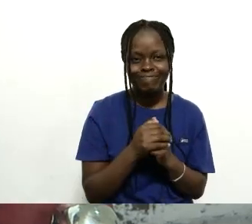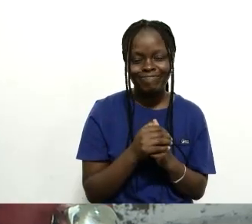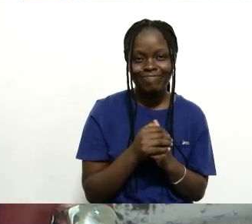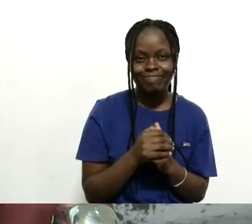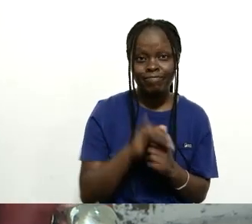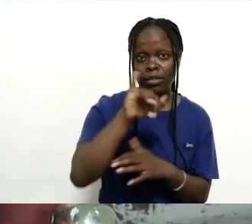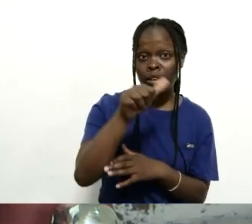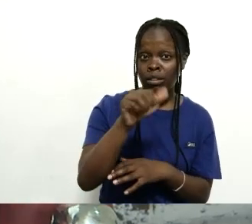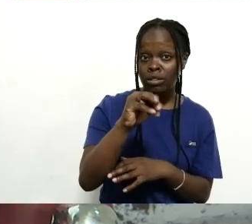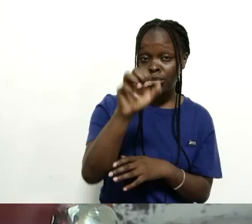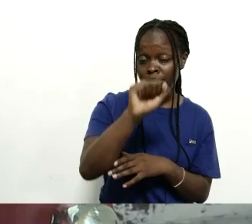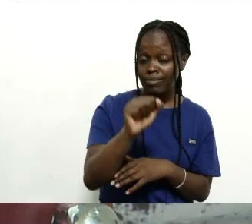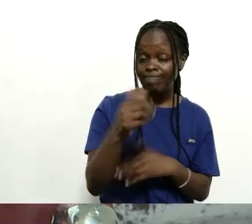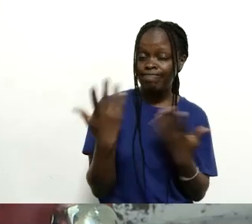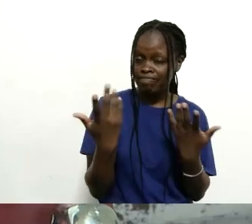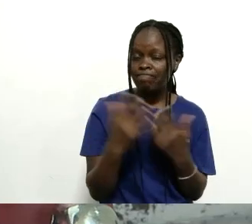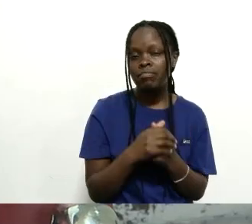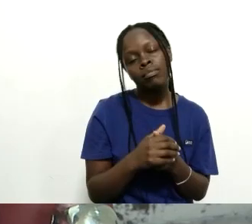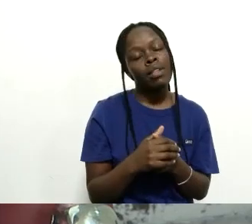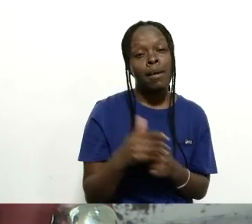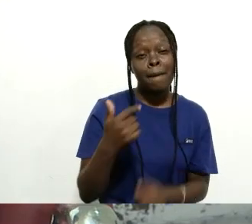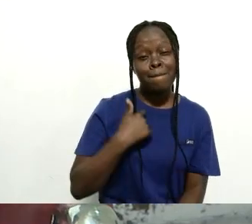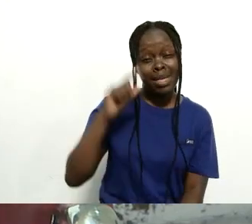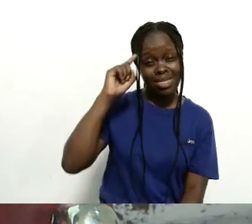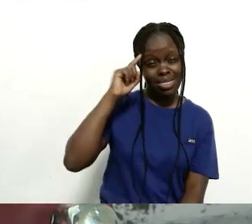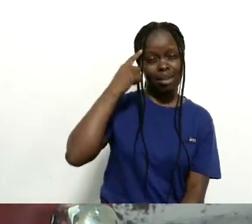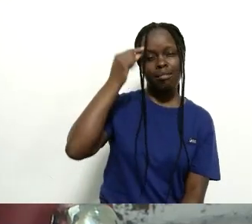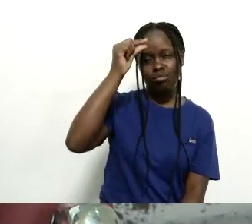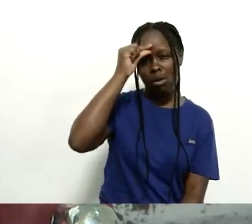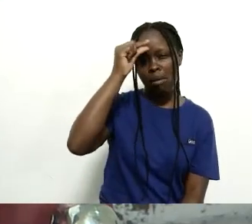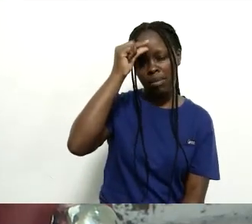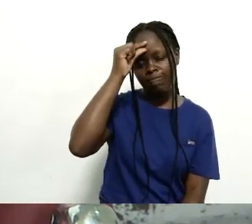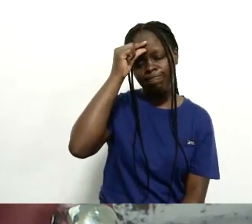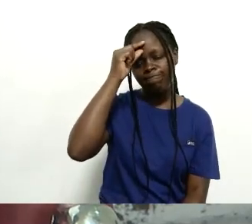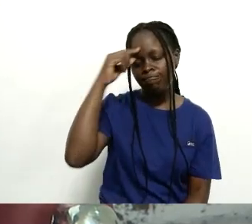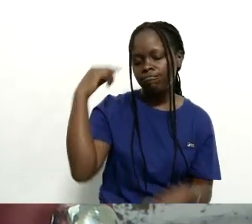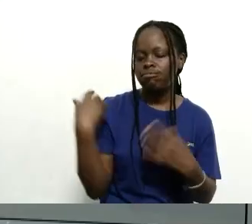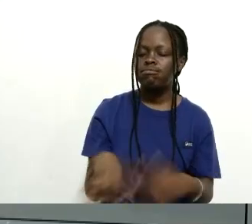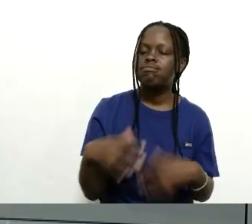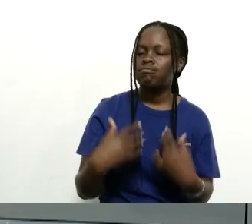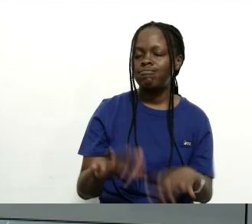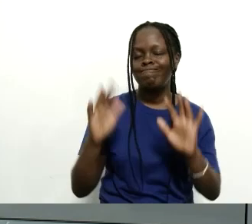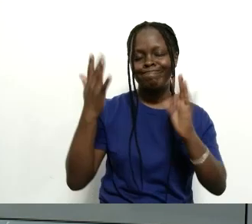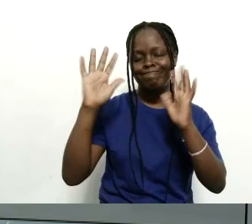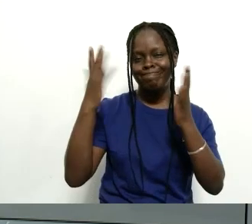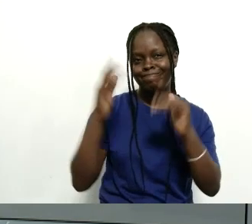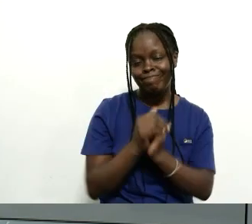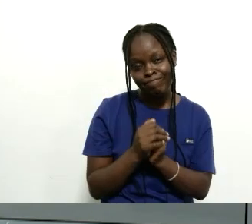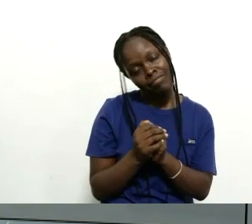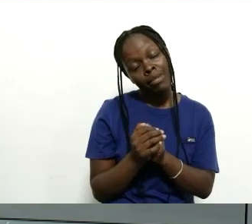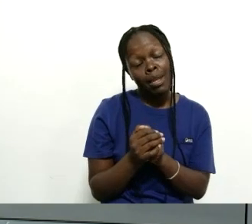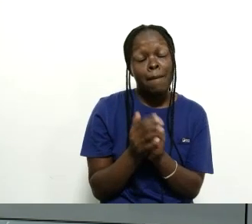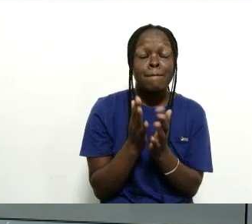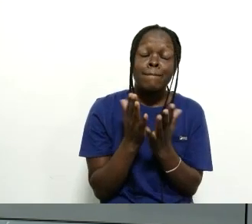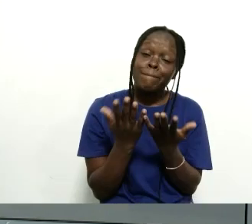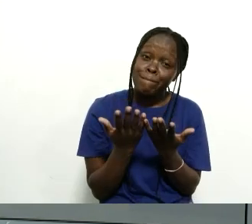World Reader's content. Can you train the teachers on how to do it? And in case anything happens again, how are we ensuring our learners are still learning despite it all?